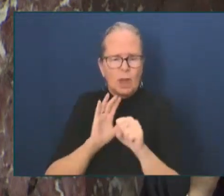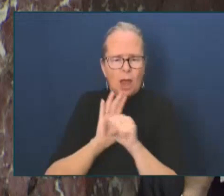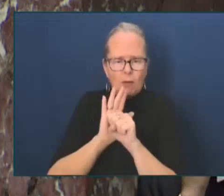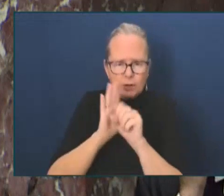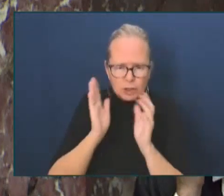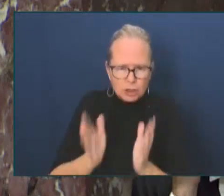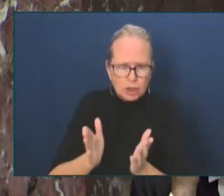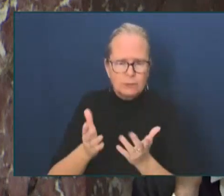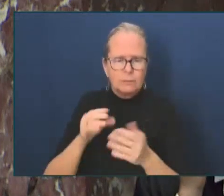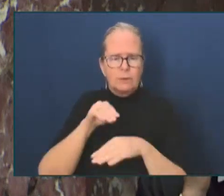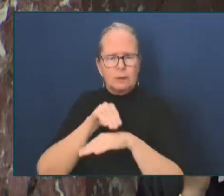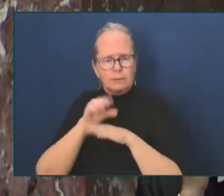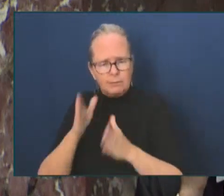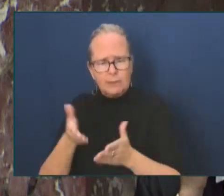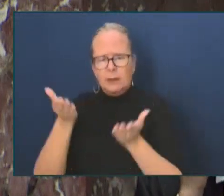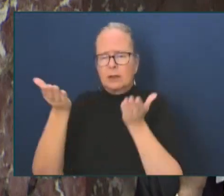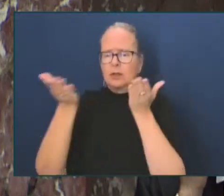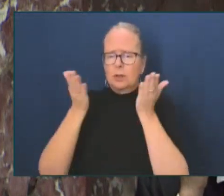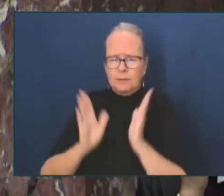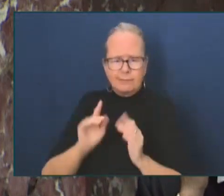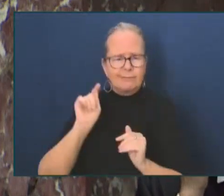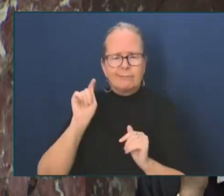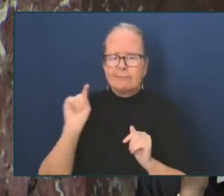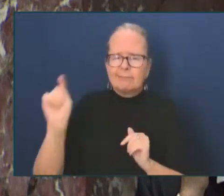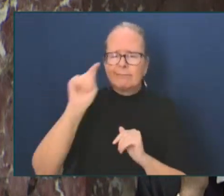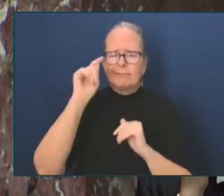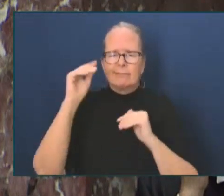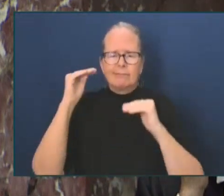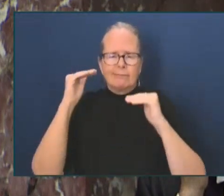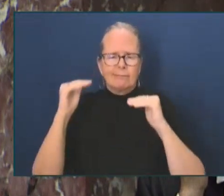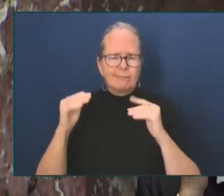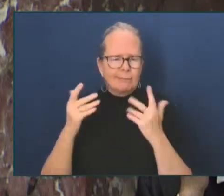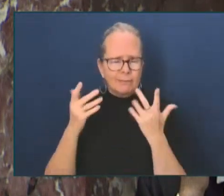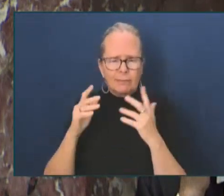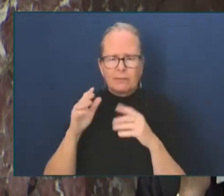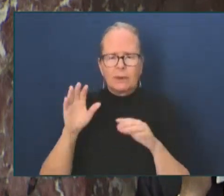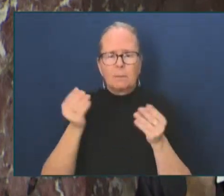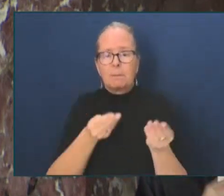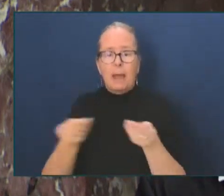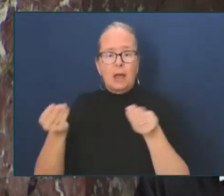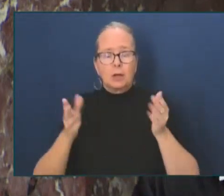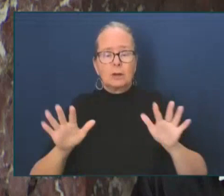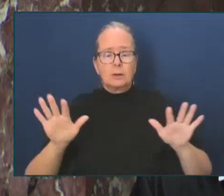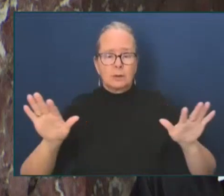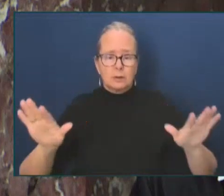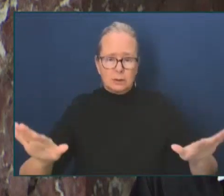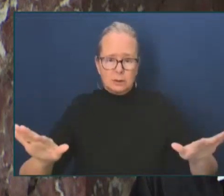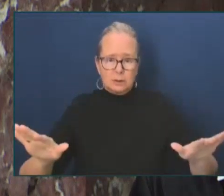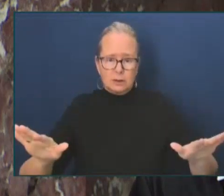Members. Members. Let the Minister answer, please.